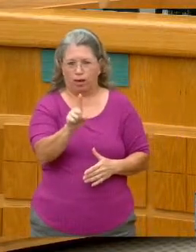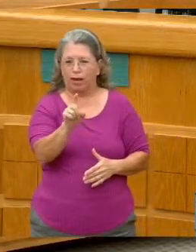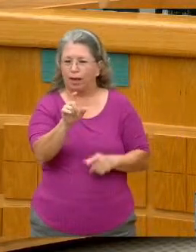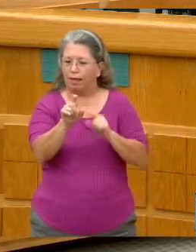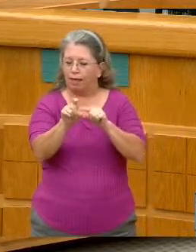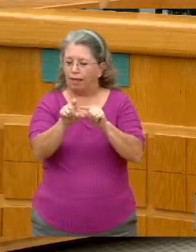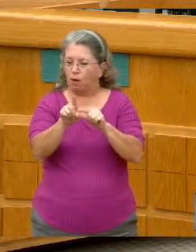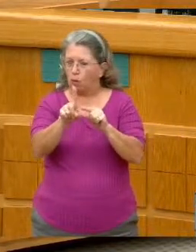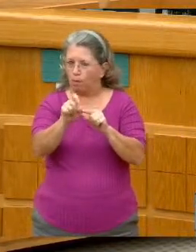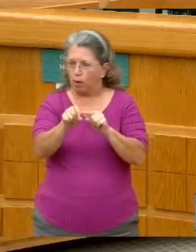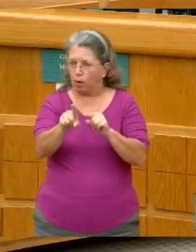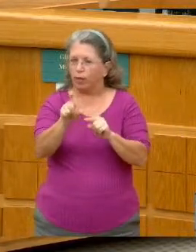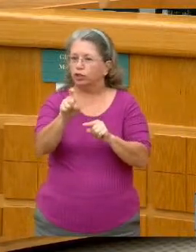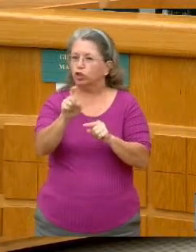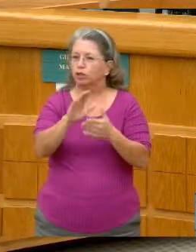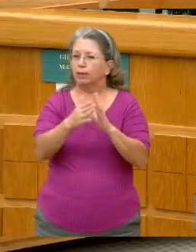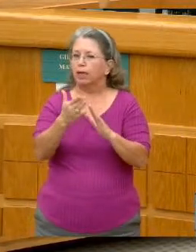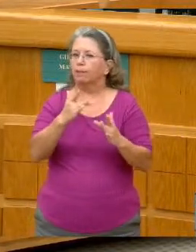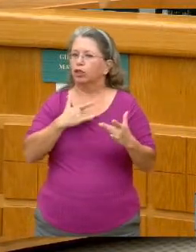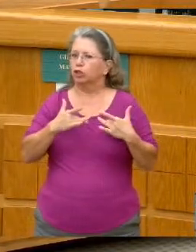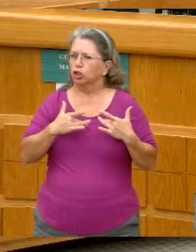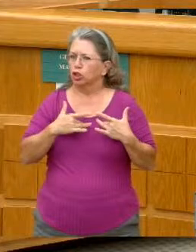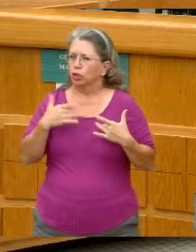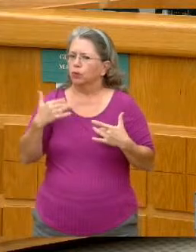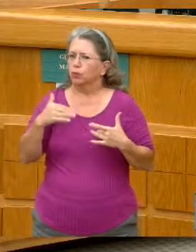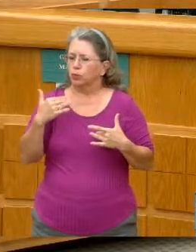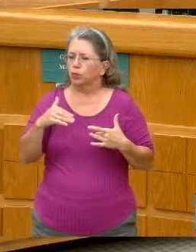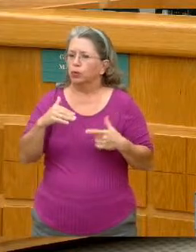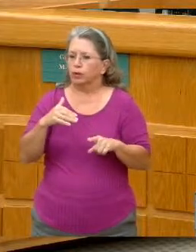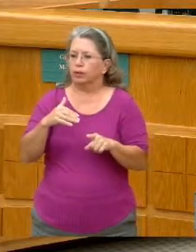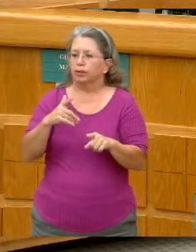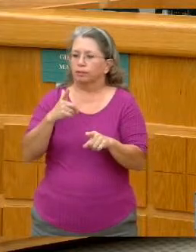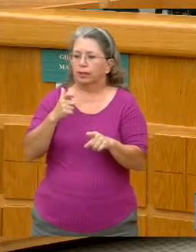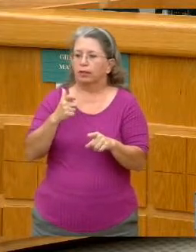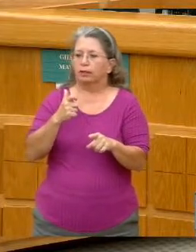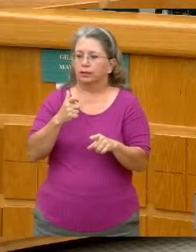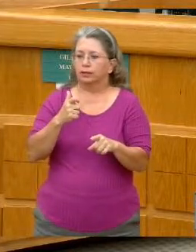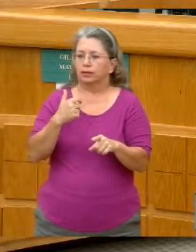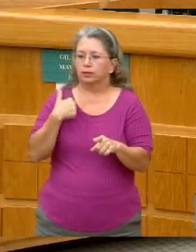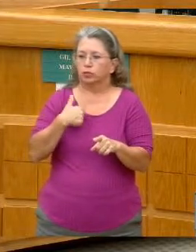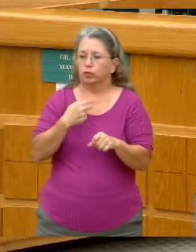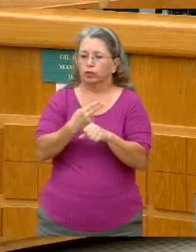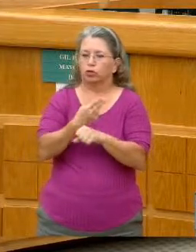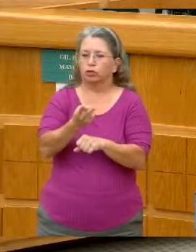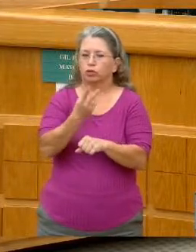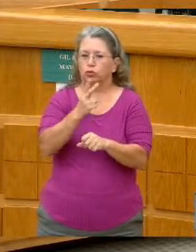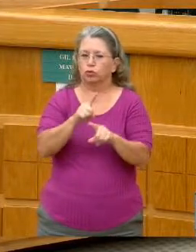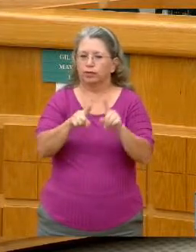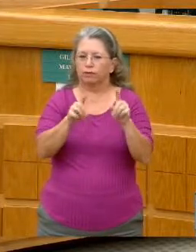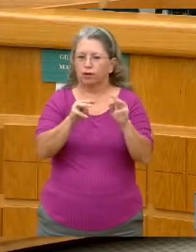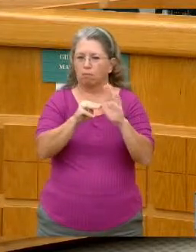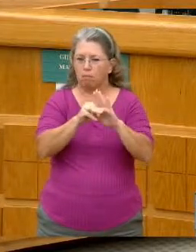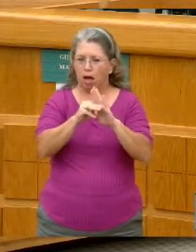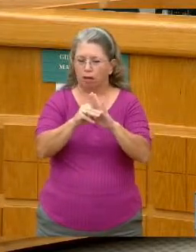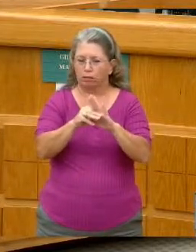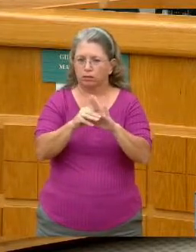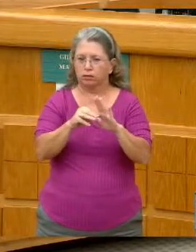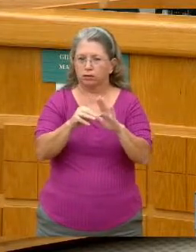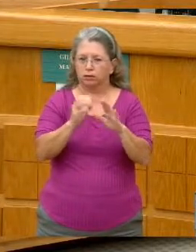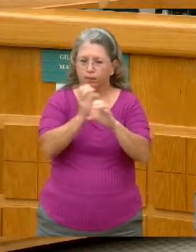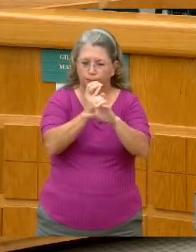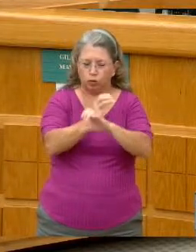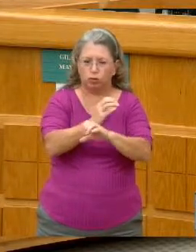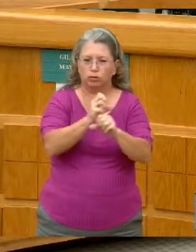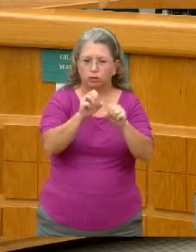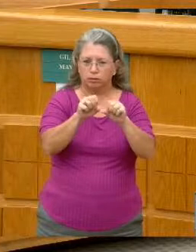estimate last week, which was just 0.9. We're using 2 different models to make these estimations. The 1.1 comes from a model